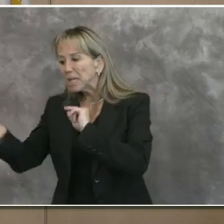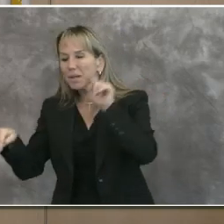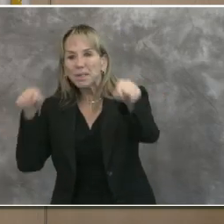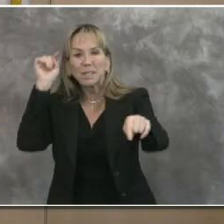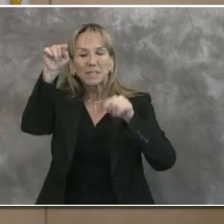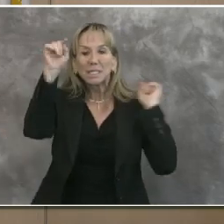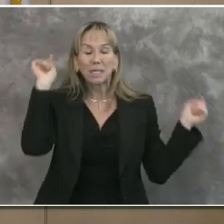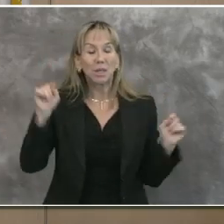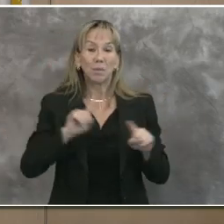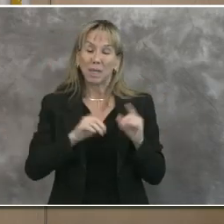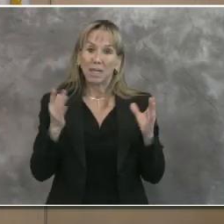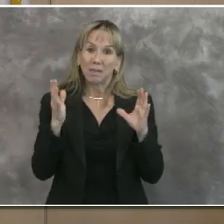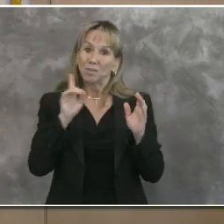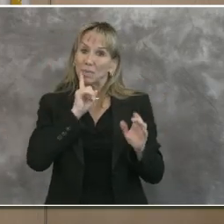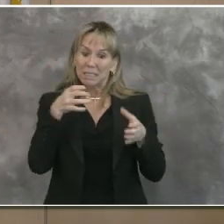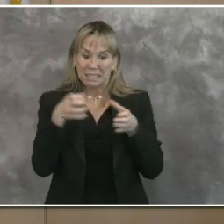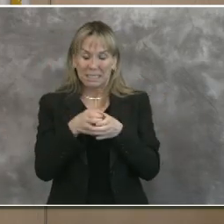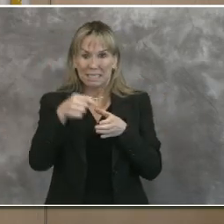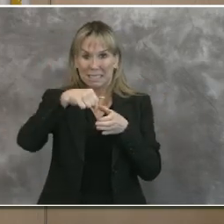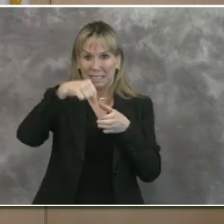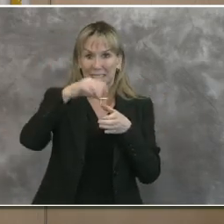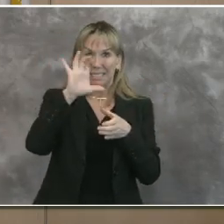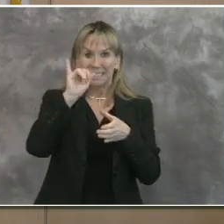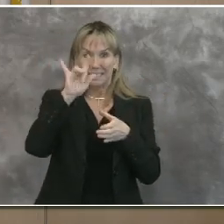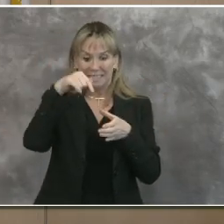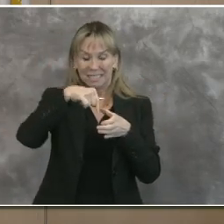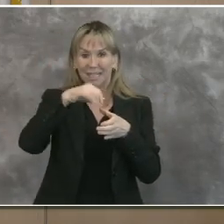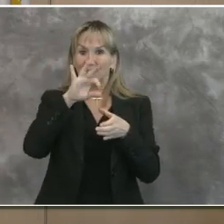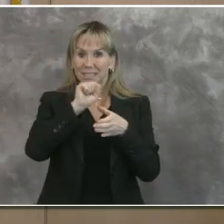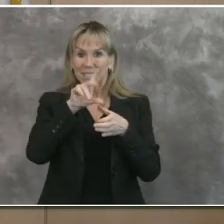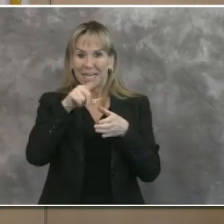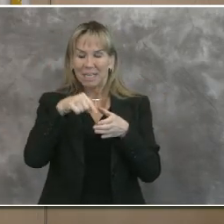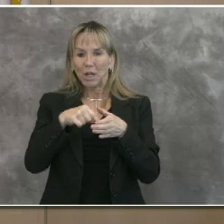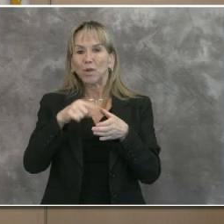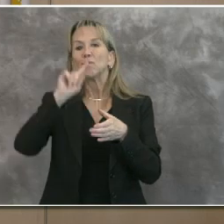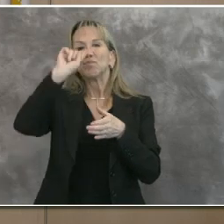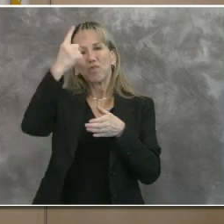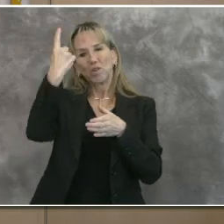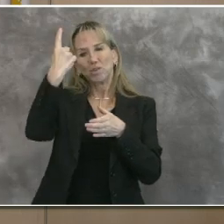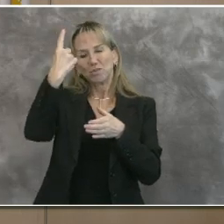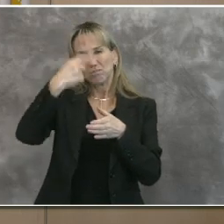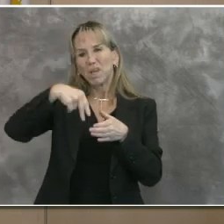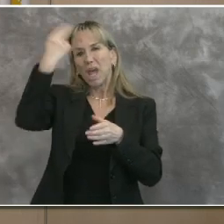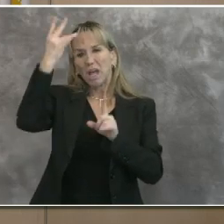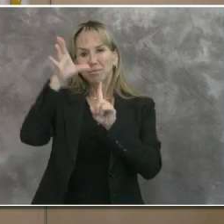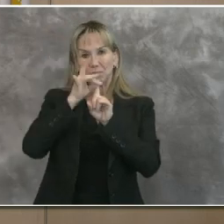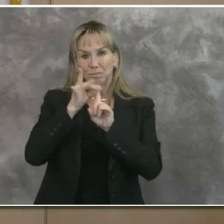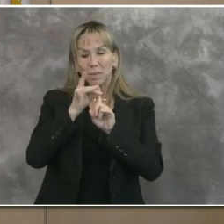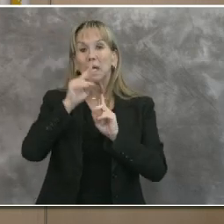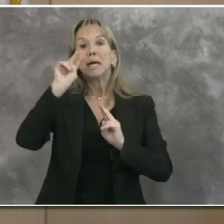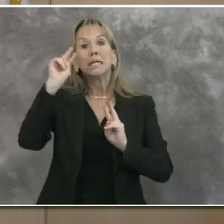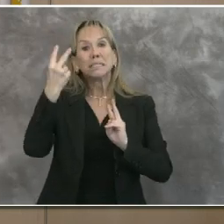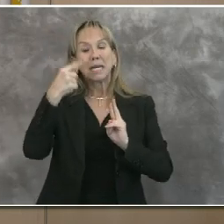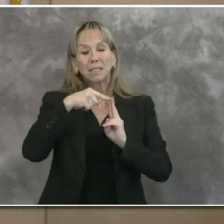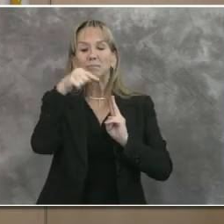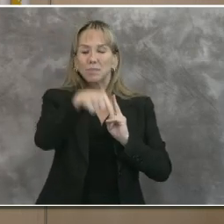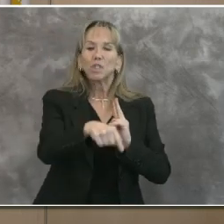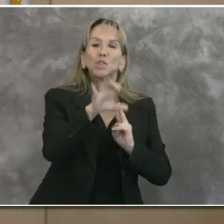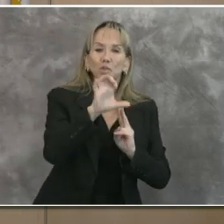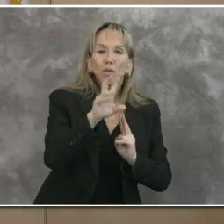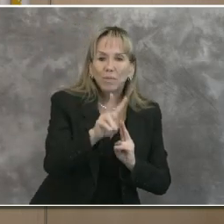of San Diego has the most number of cases. Then Chula Vista has the second highest number of cases due